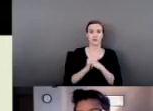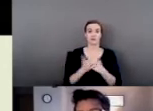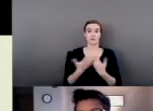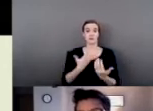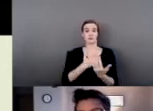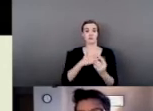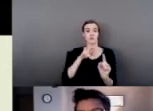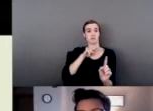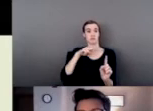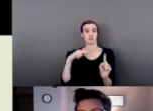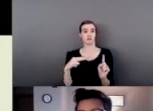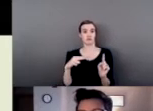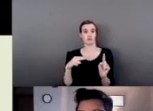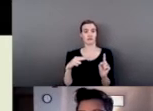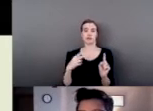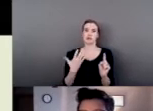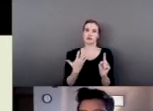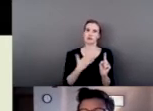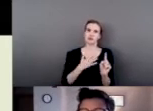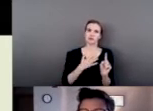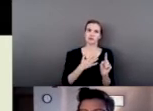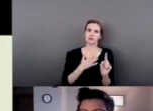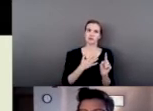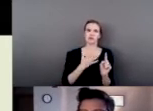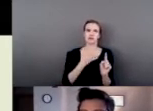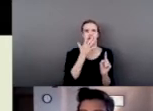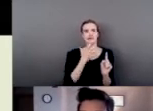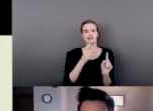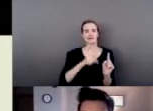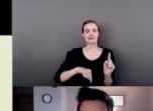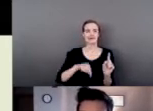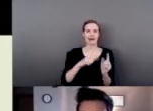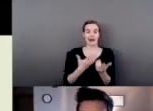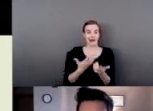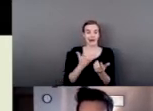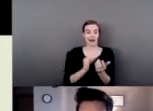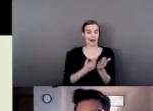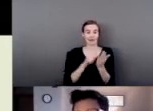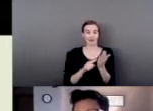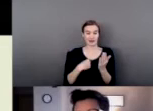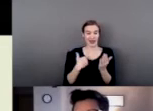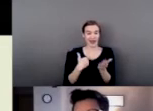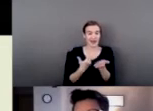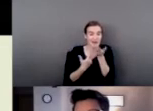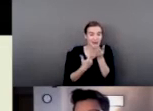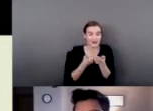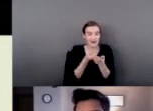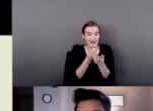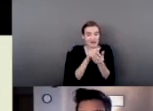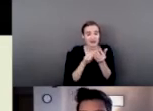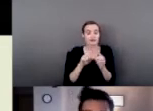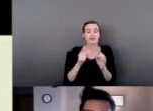it, you know, it's sad that there is such a lack, but then also I understand that